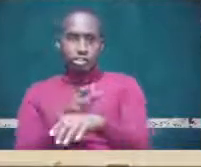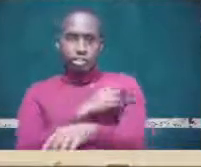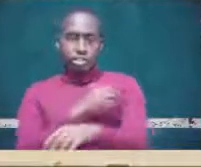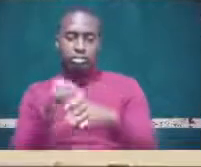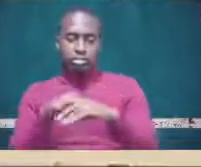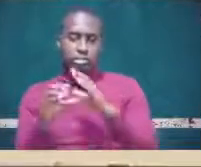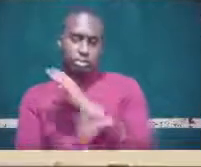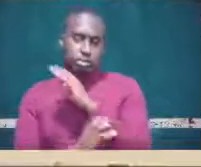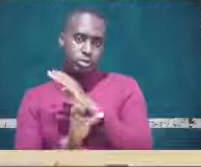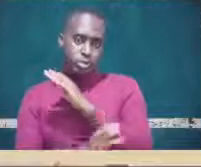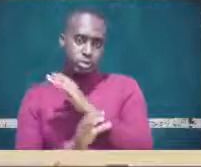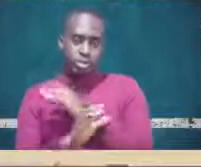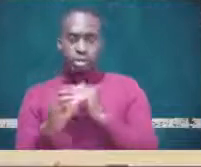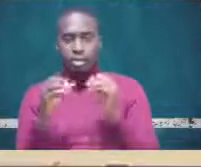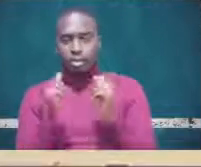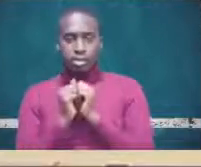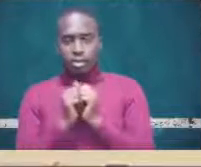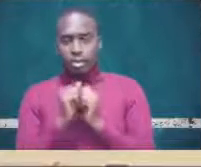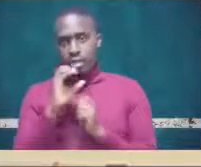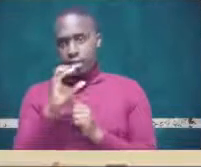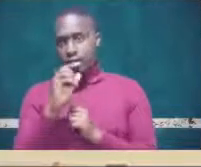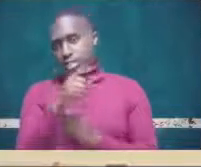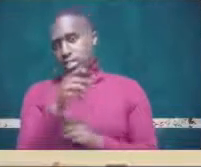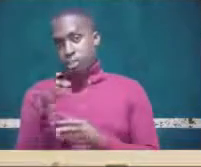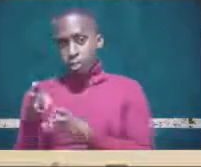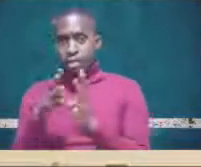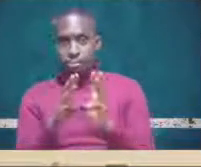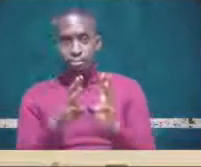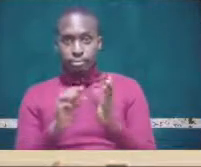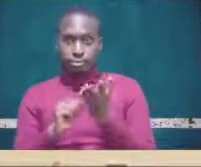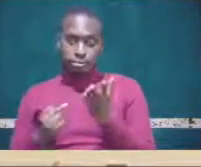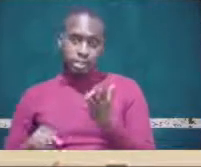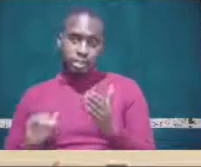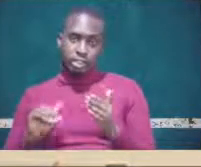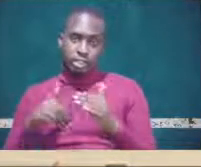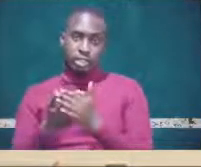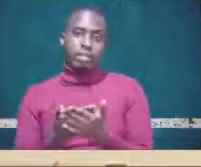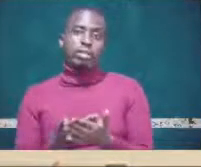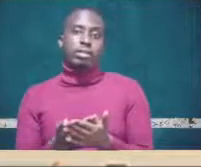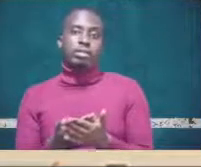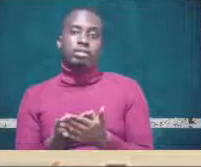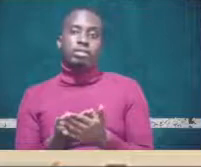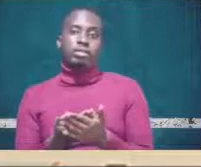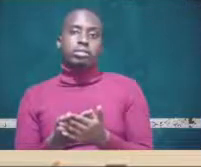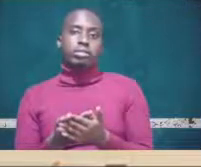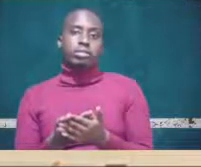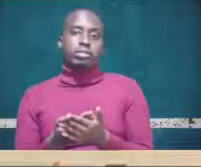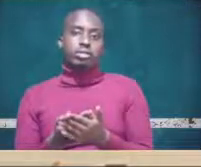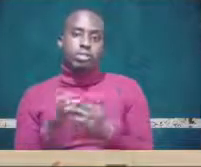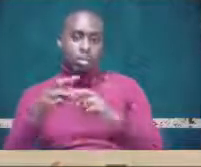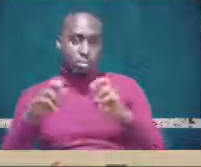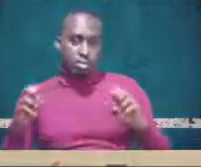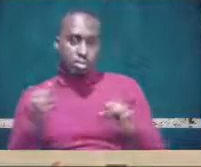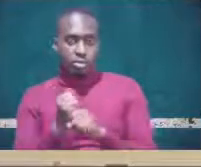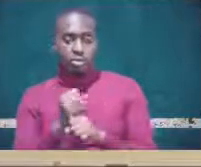country. So with capital-intensive technology, it will lead to exploitation of